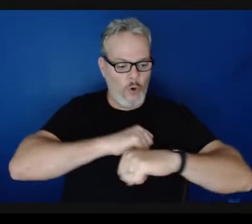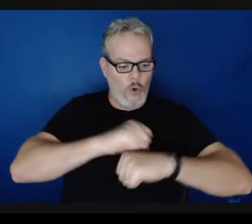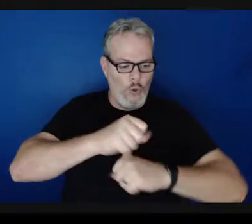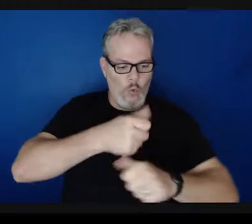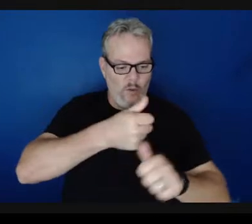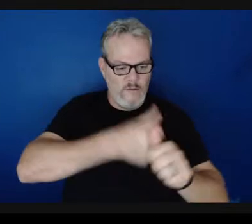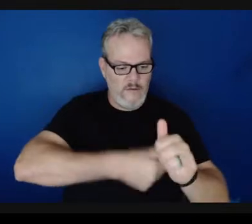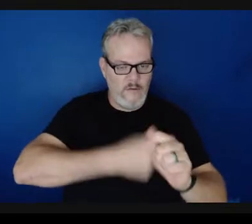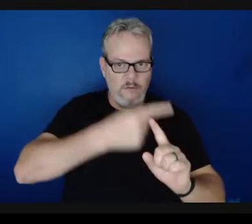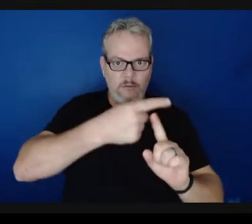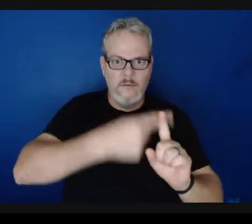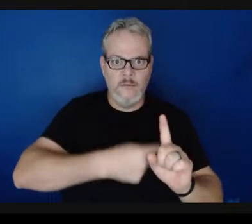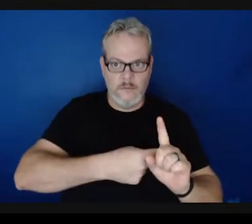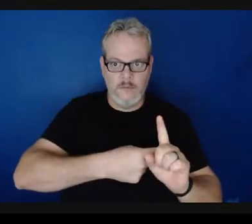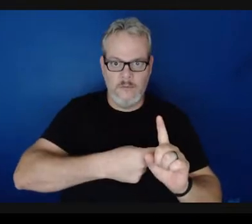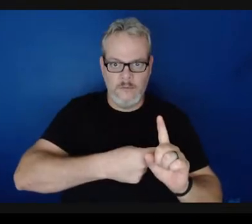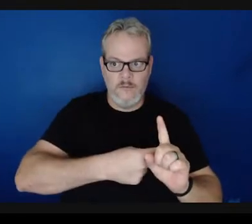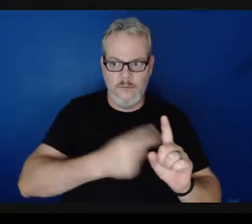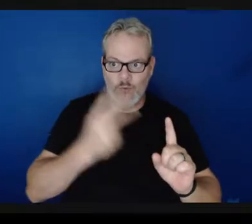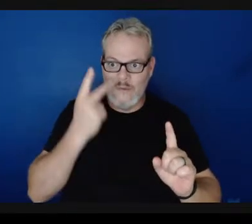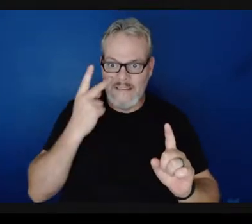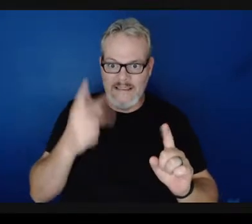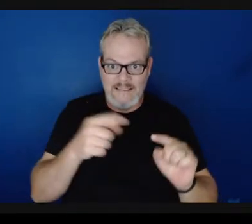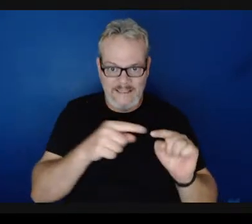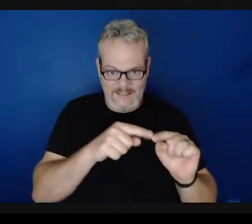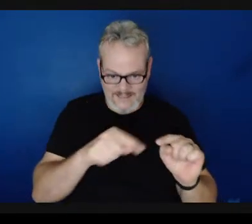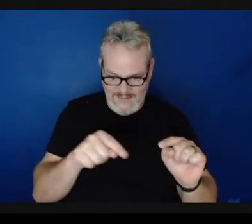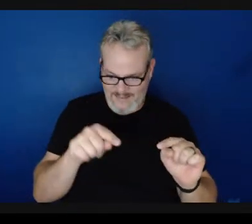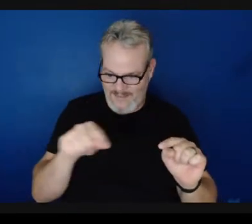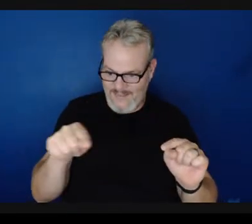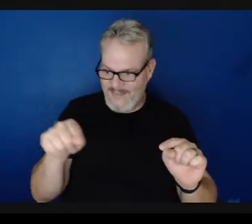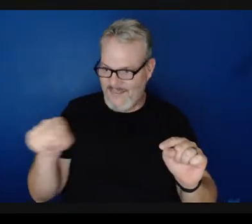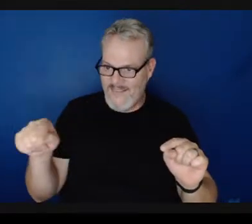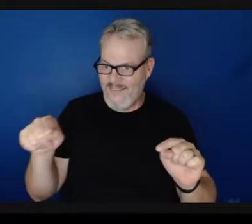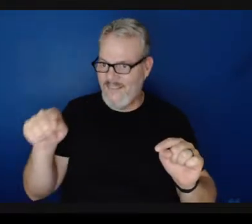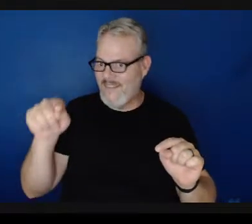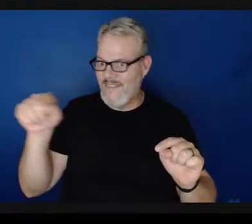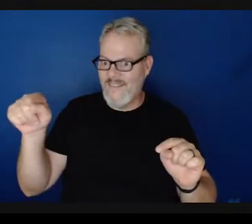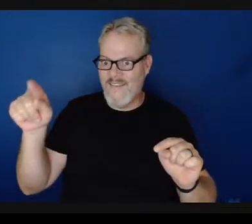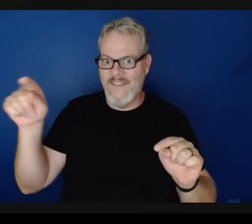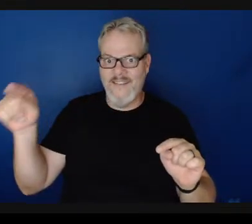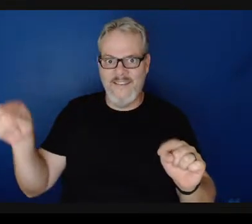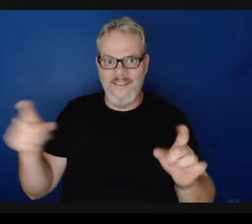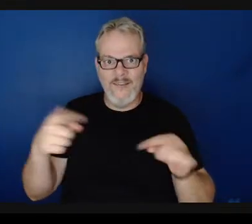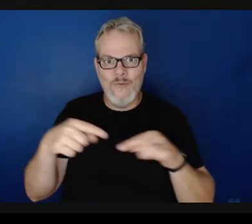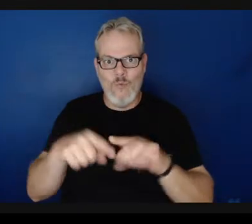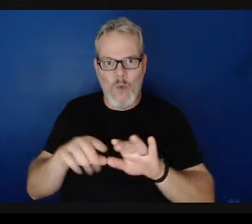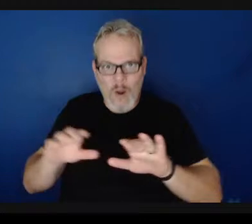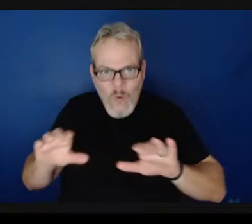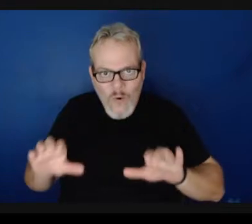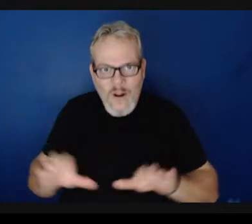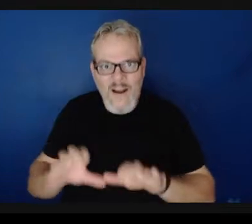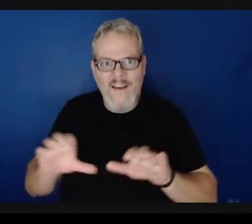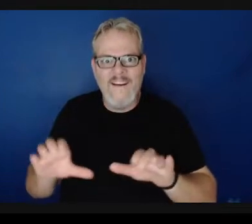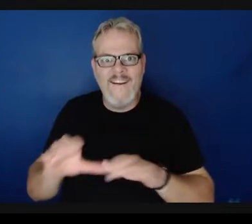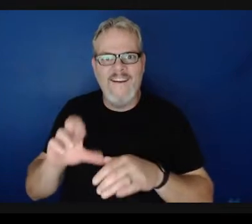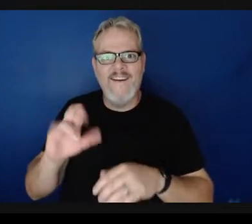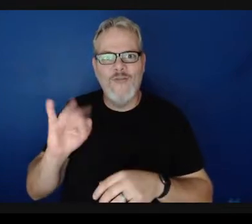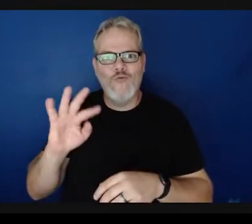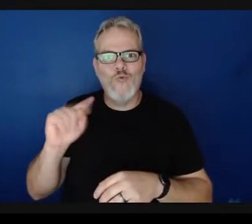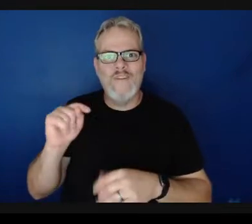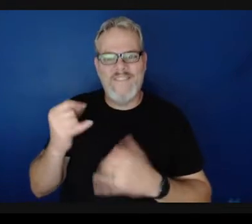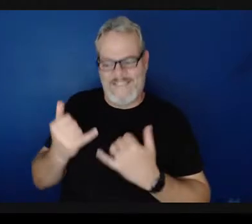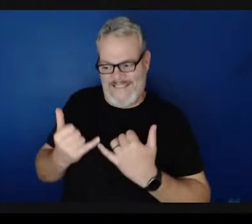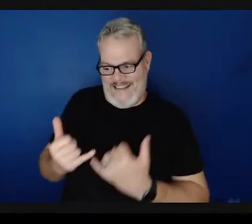up in activity here at the summit as we're activating the rifts here in 2024. And here